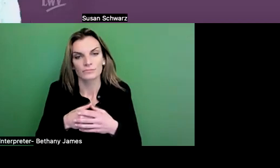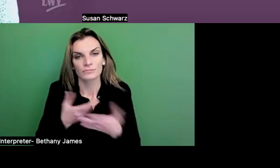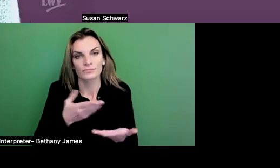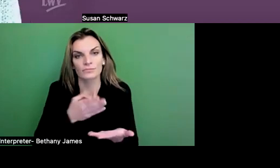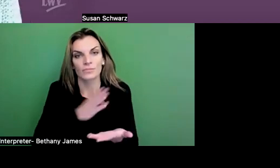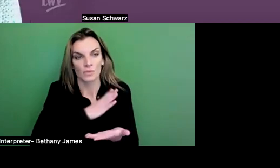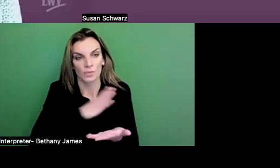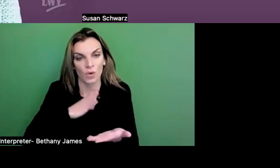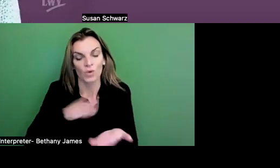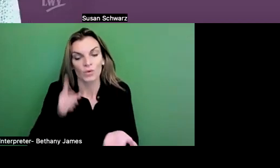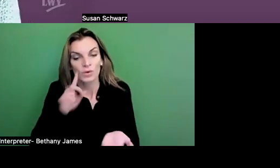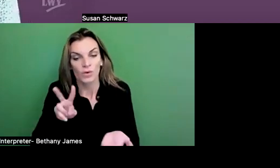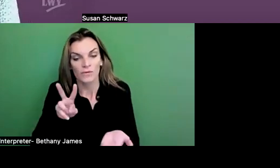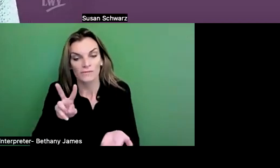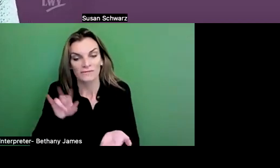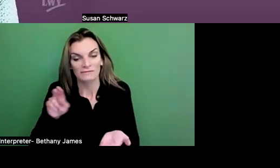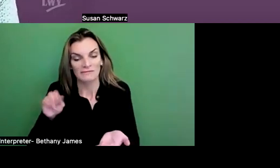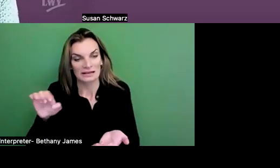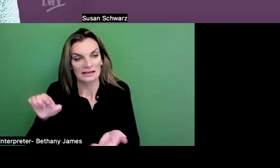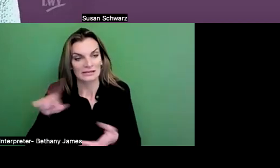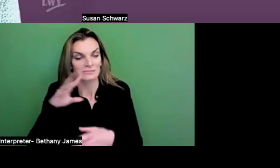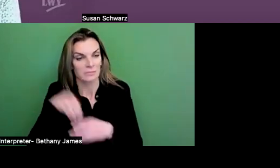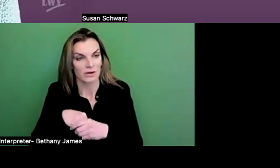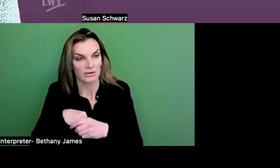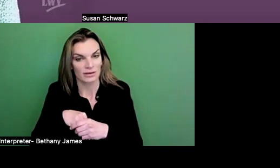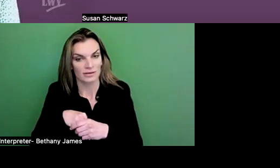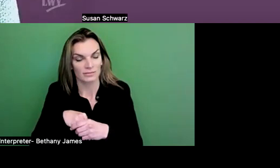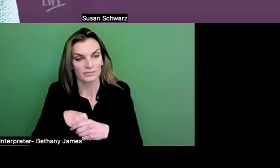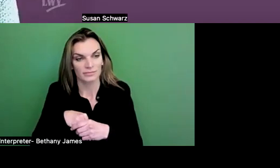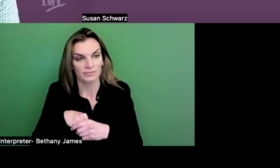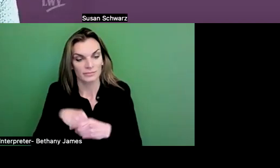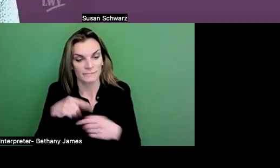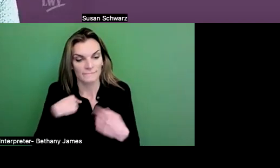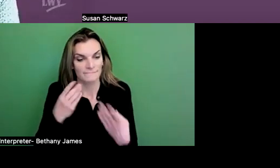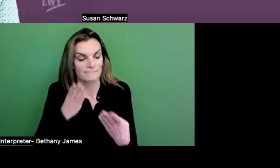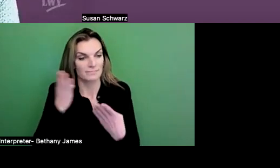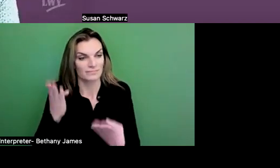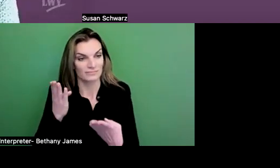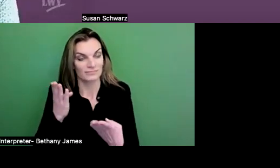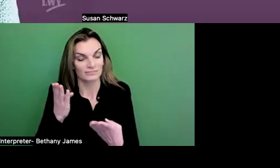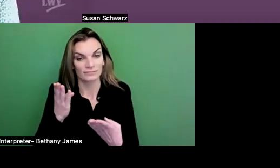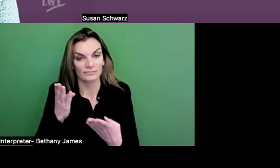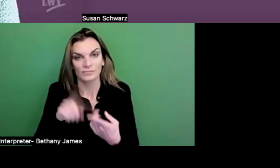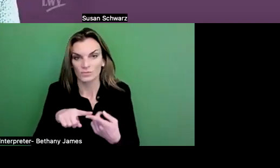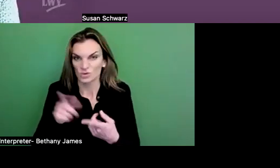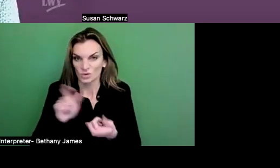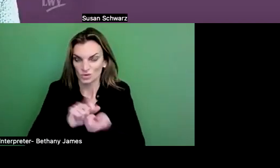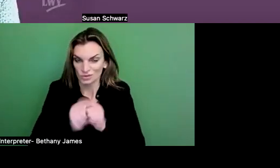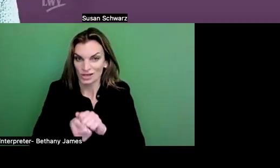that, one of those was my suggestion to Charlene and Delicato to change the law